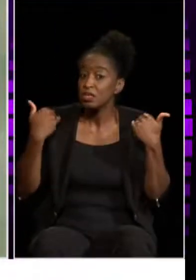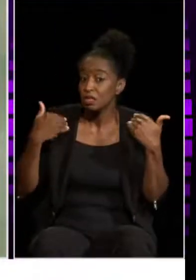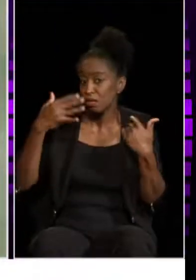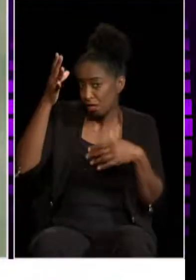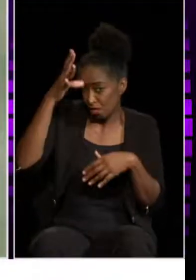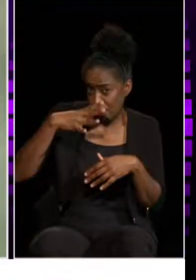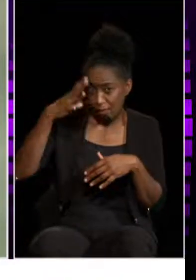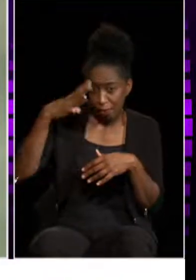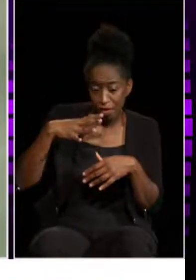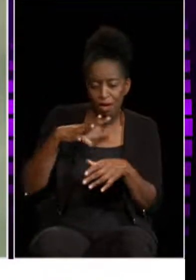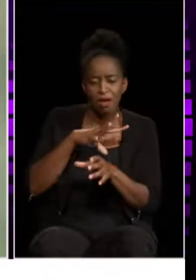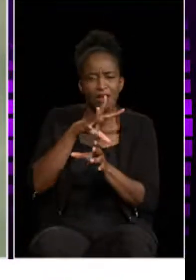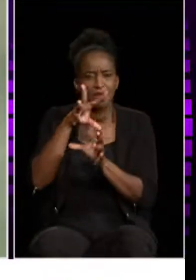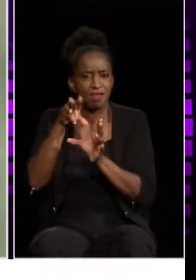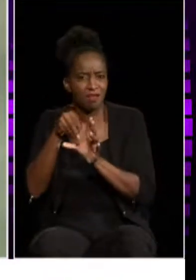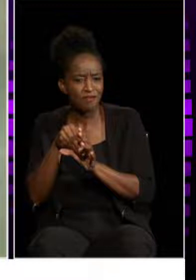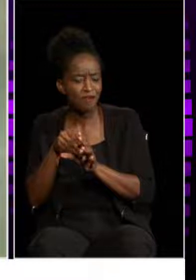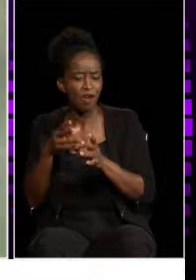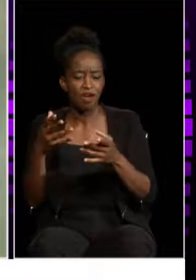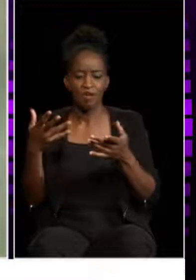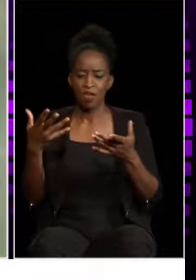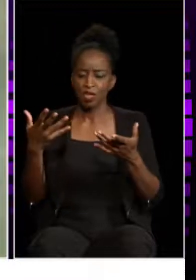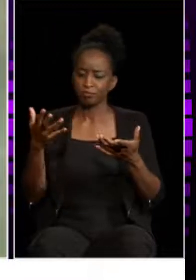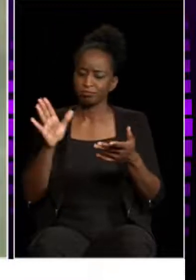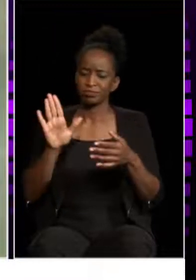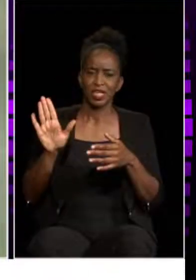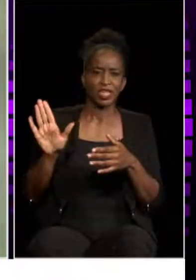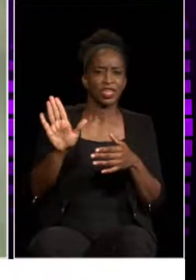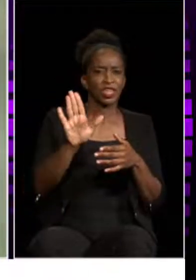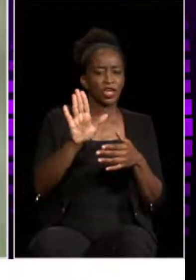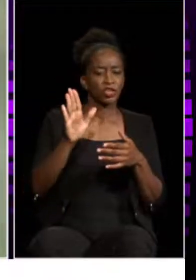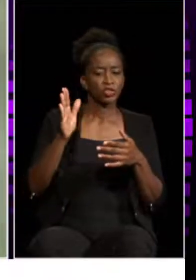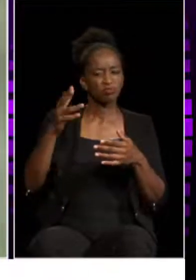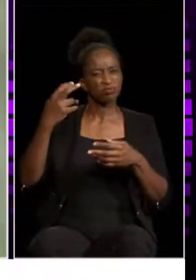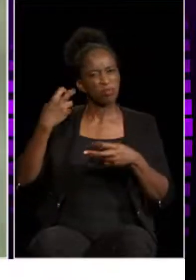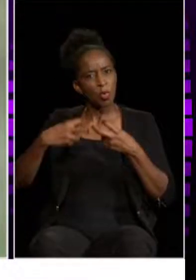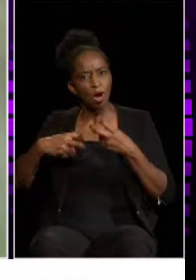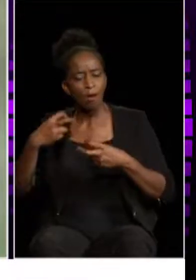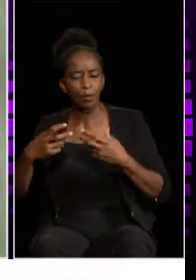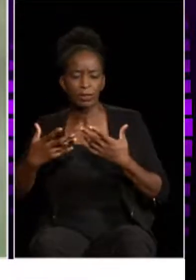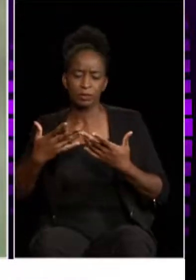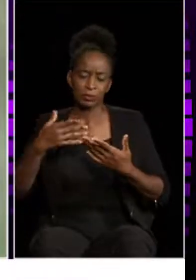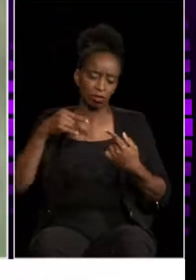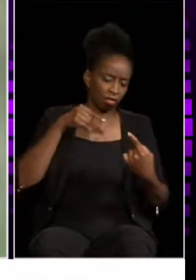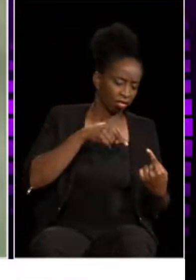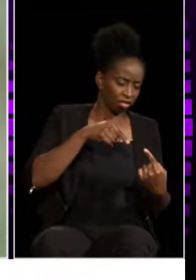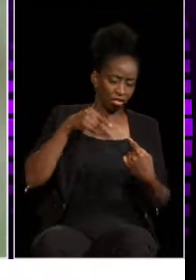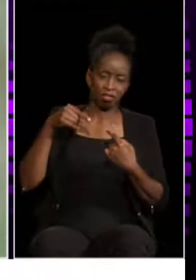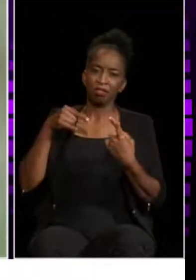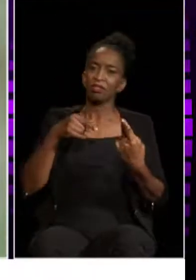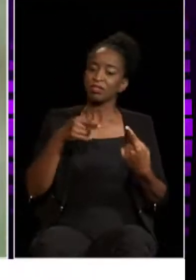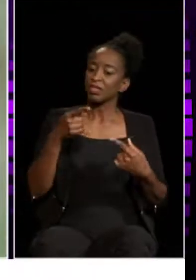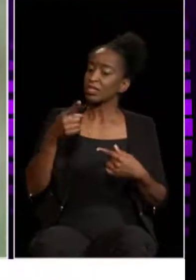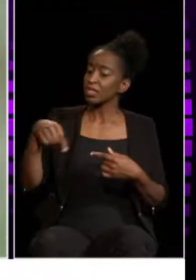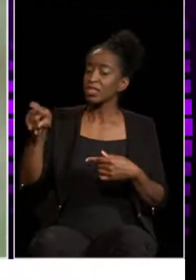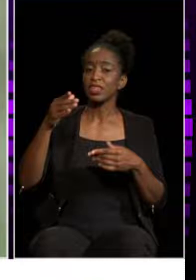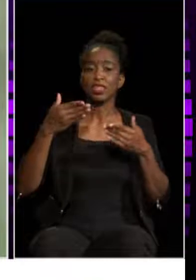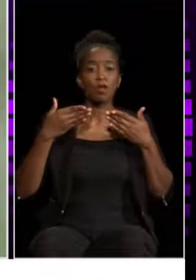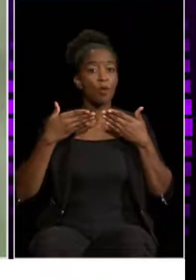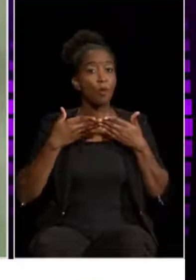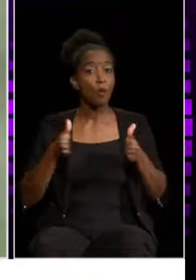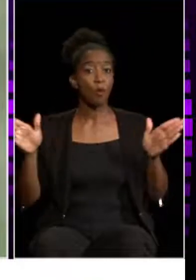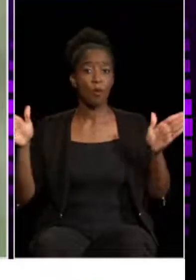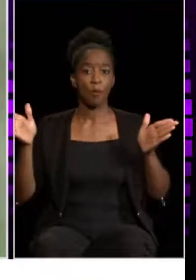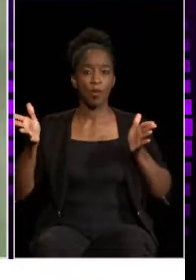and speaking openly about the issues that are confronting them and the challenges that are having, especially now during